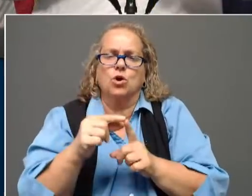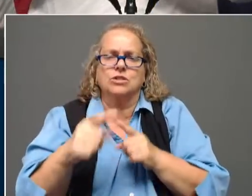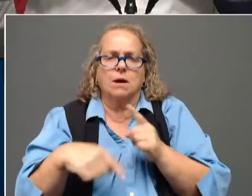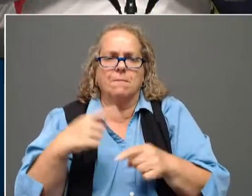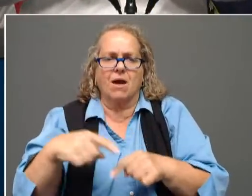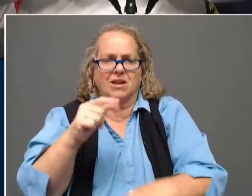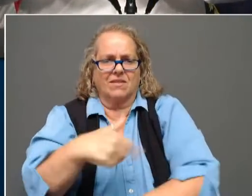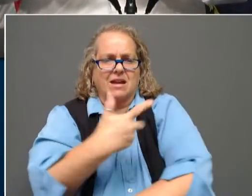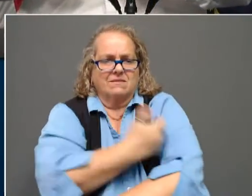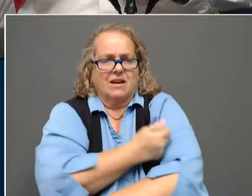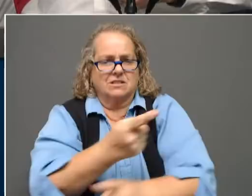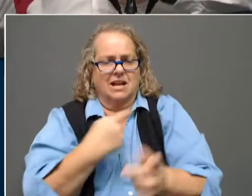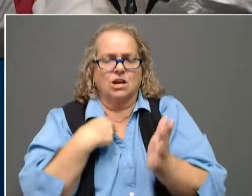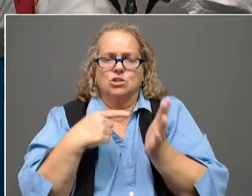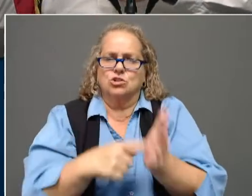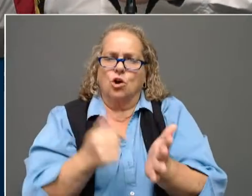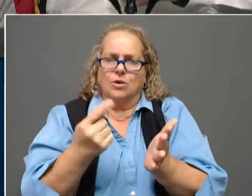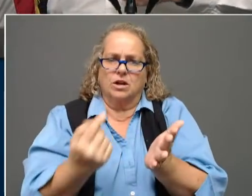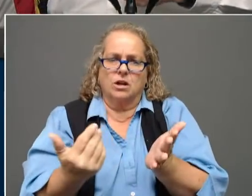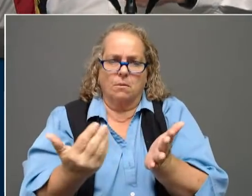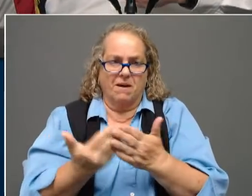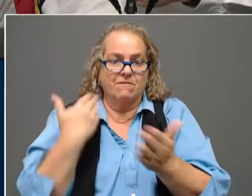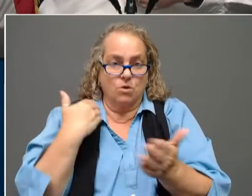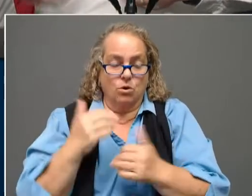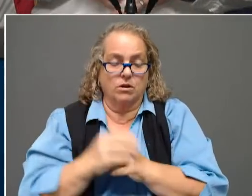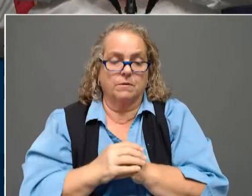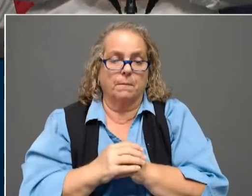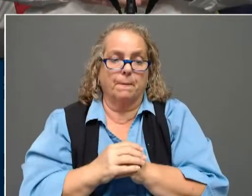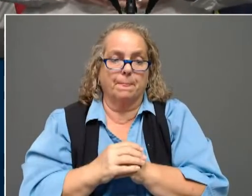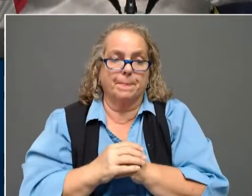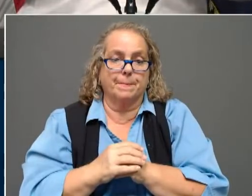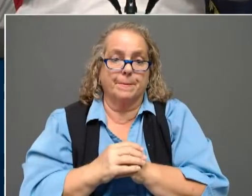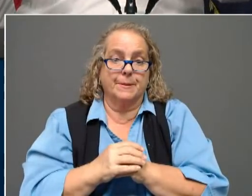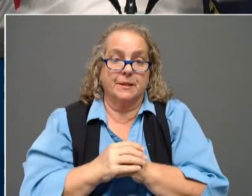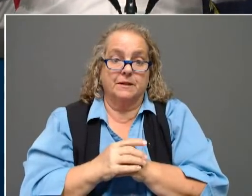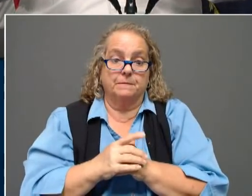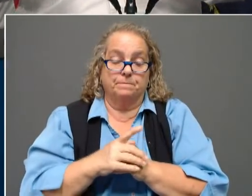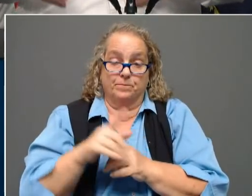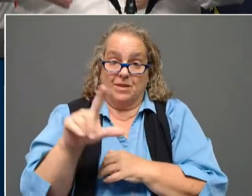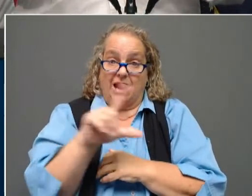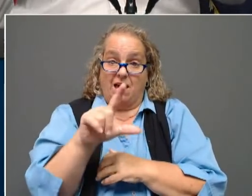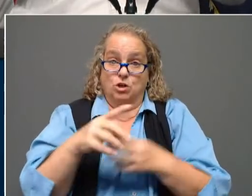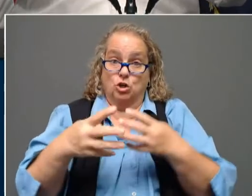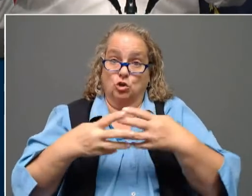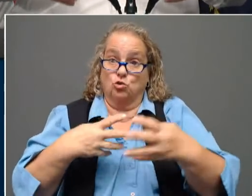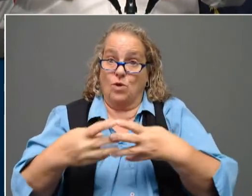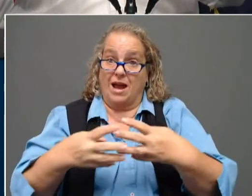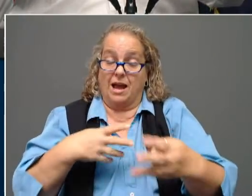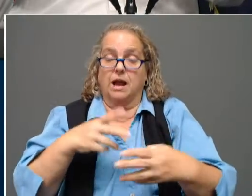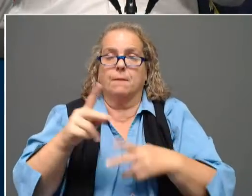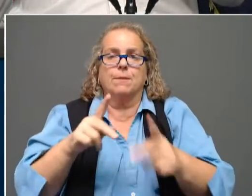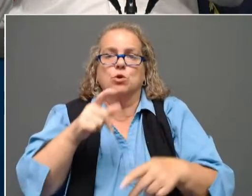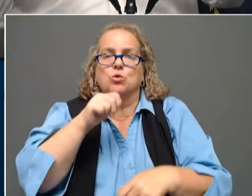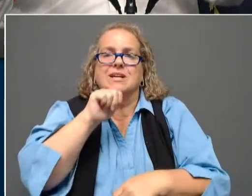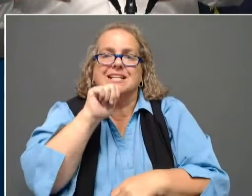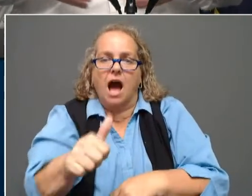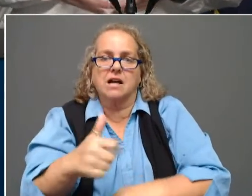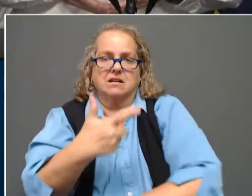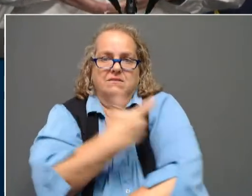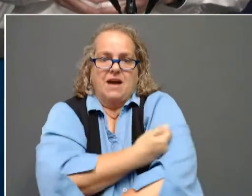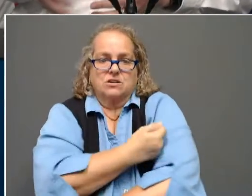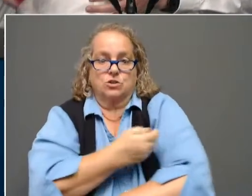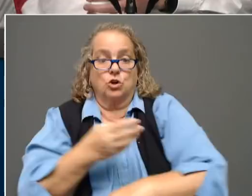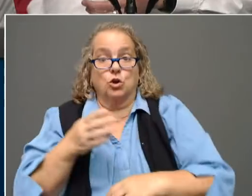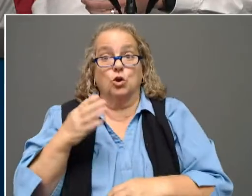We update it week over week. The left bars are gray. Those are unvaccinated persons. The blue bars are